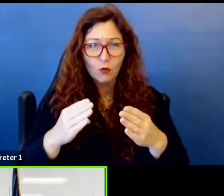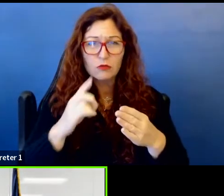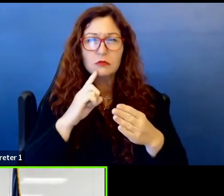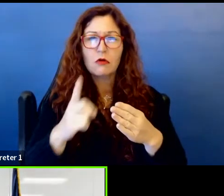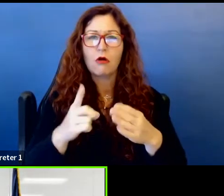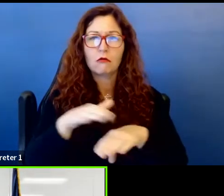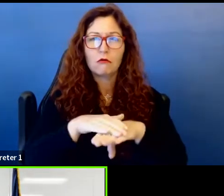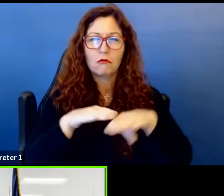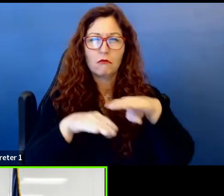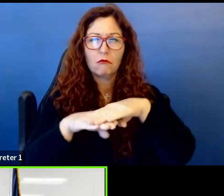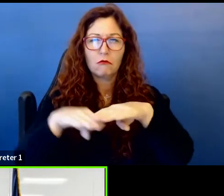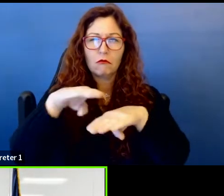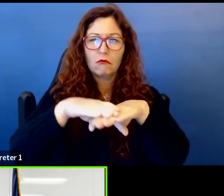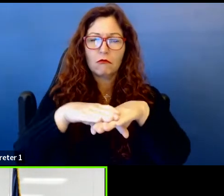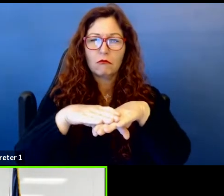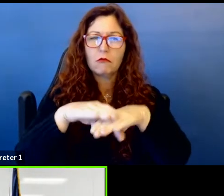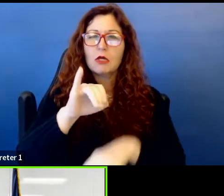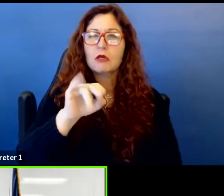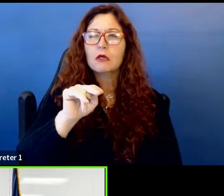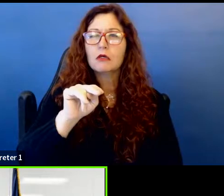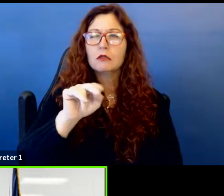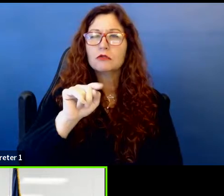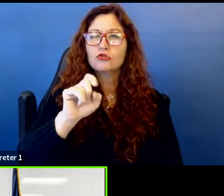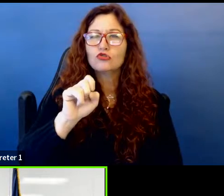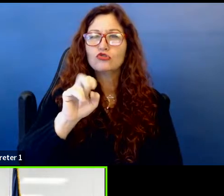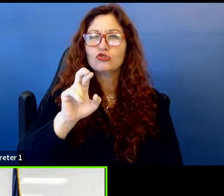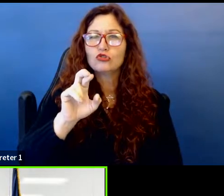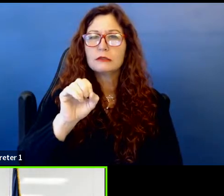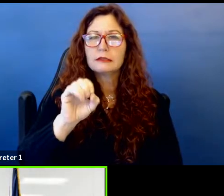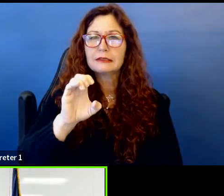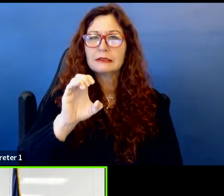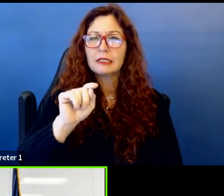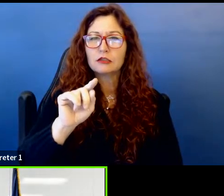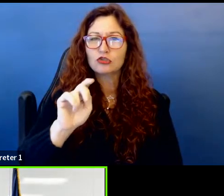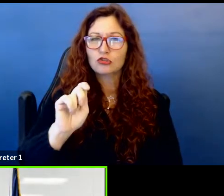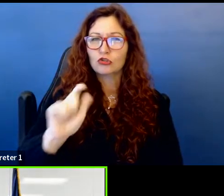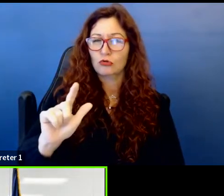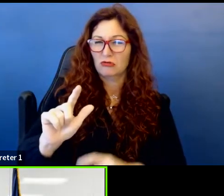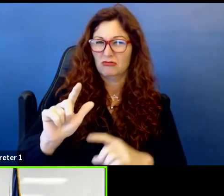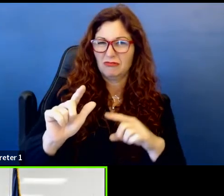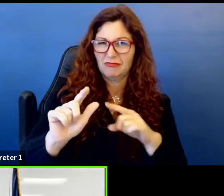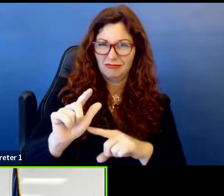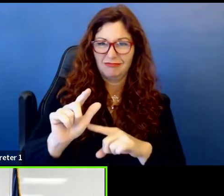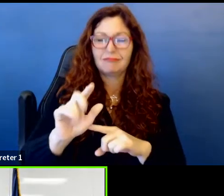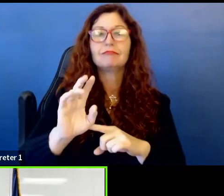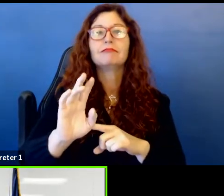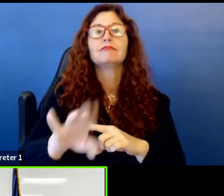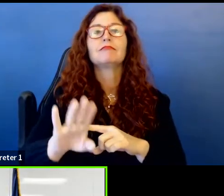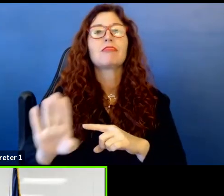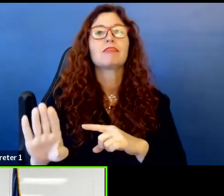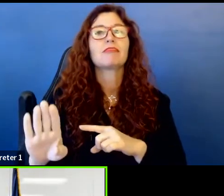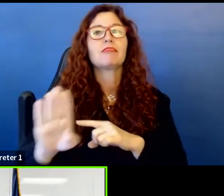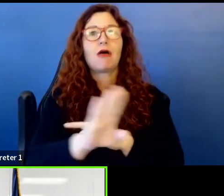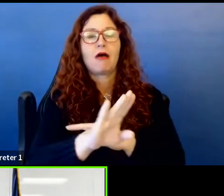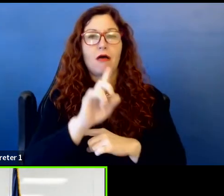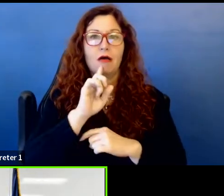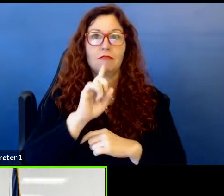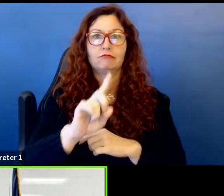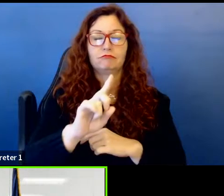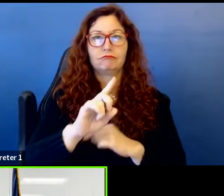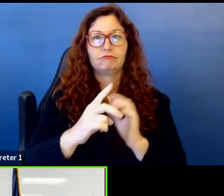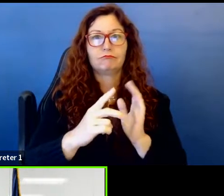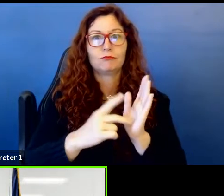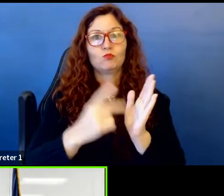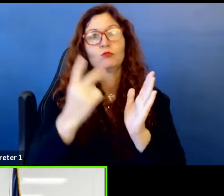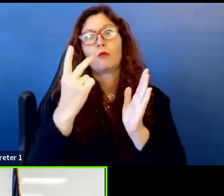and the ways in which people's different characteristics interrelate in creating or